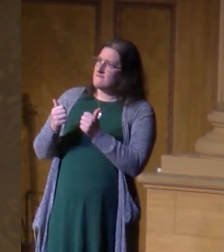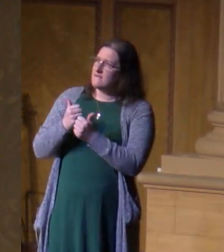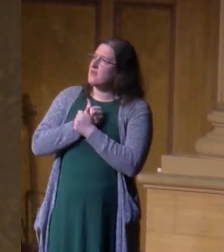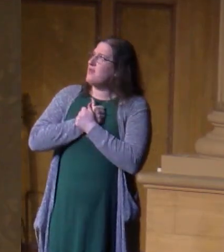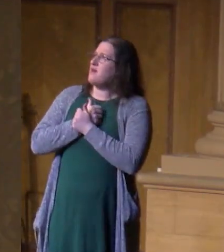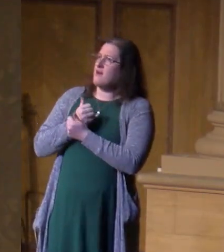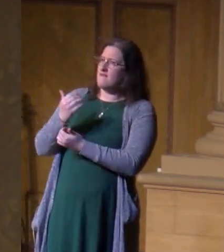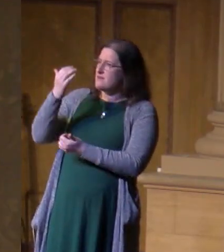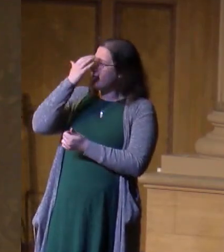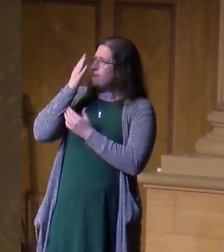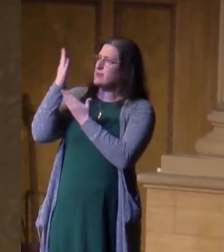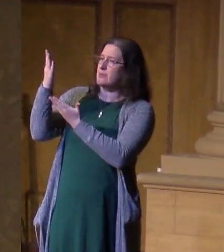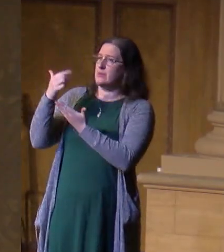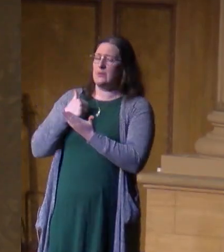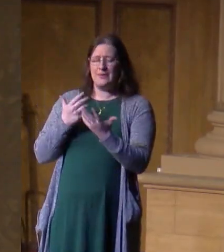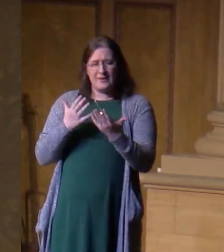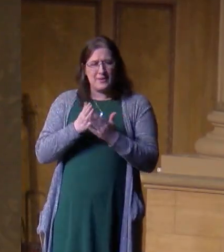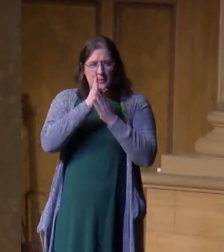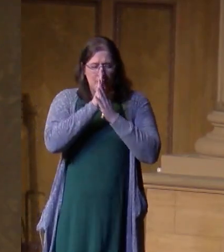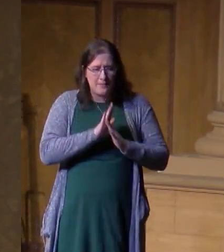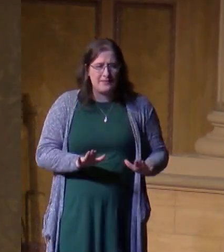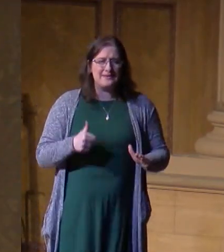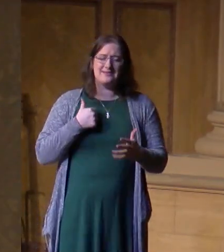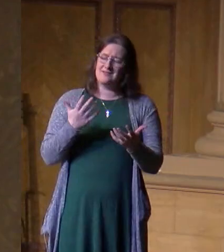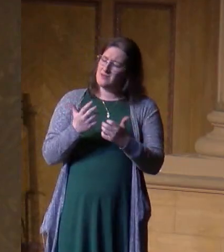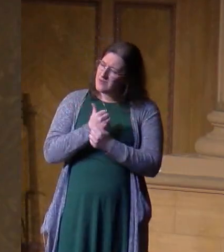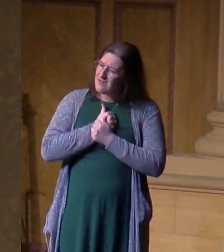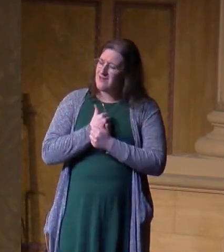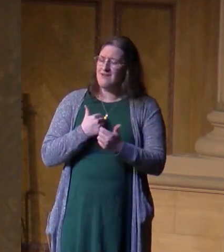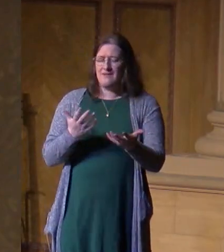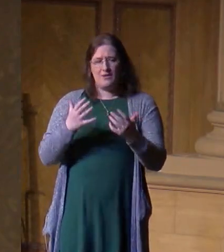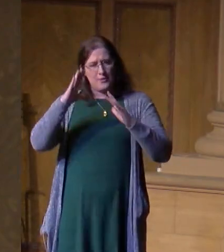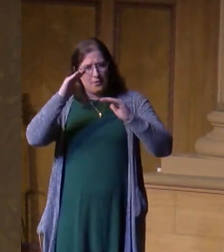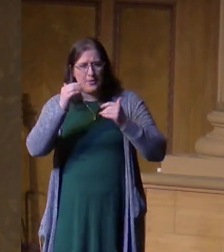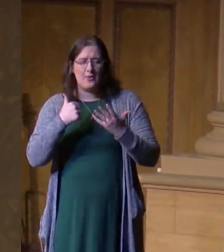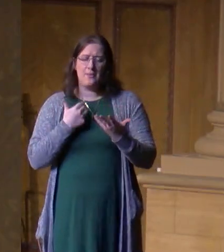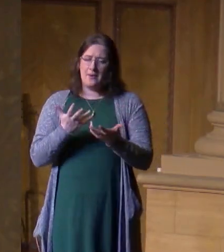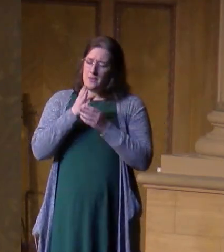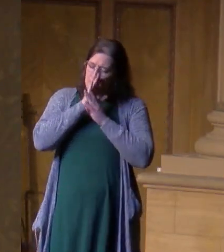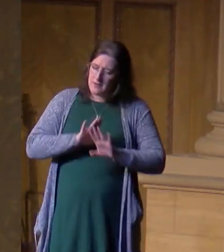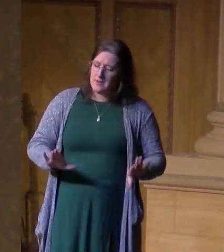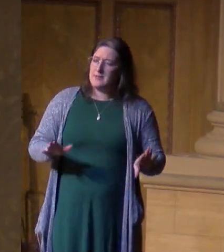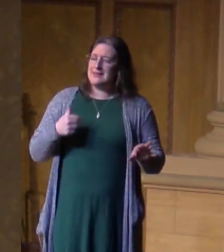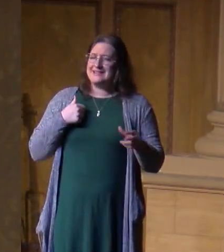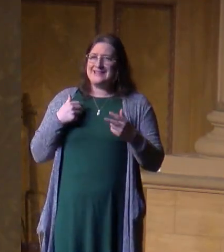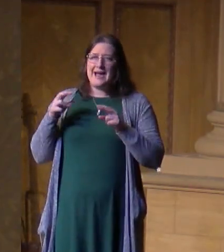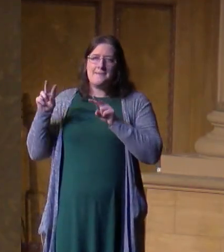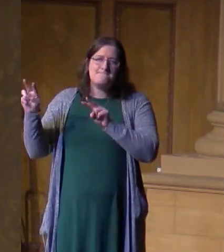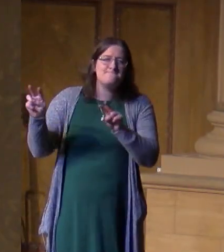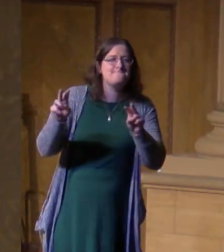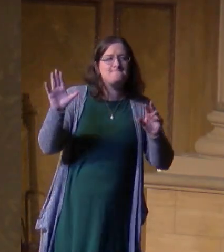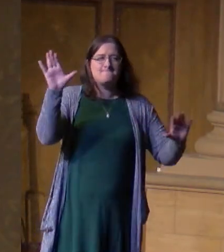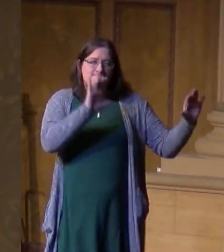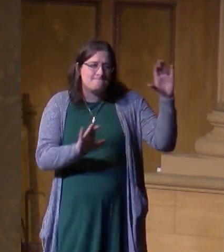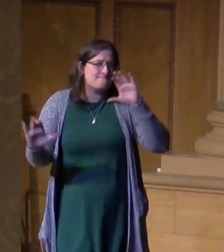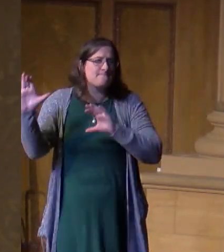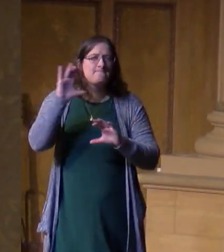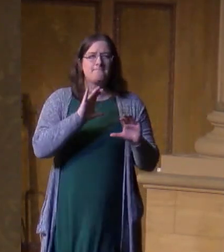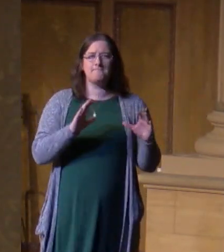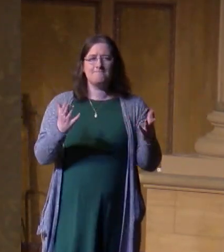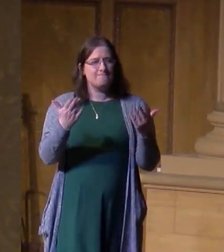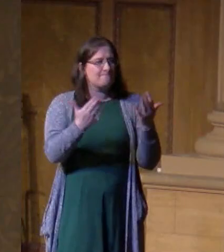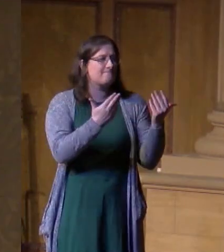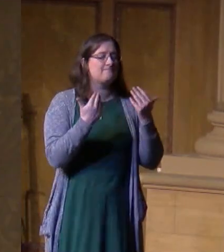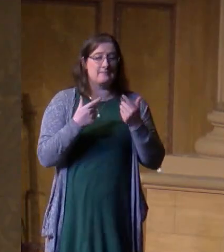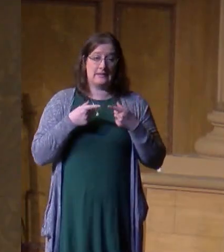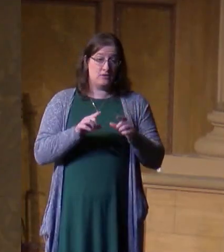And you were longing for peace and longing for love and longing for hope and longing for peace. And you looked all over the place from it. You looked for it